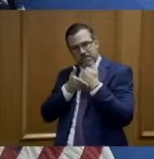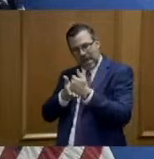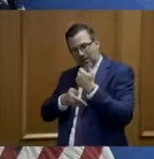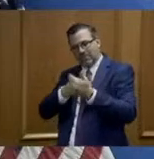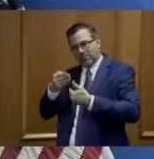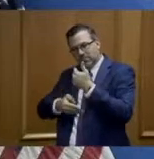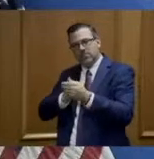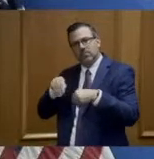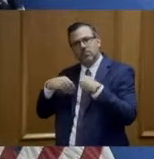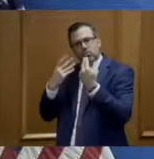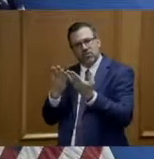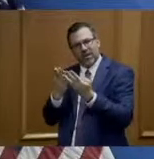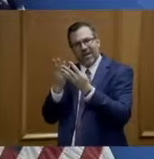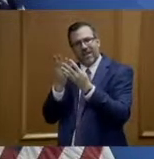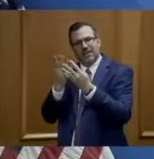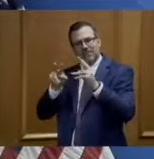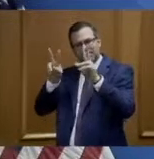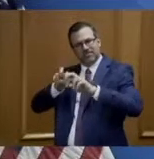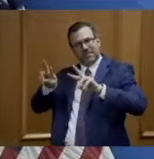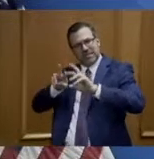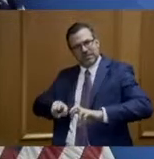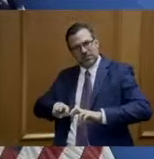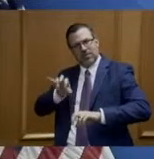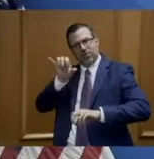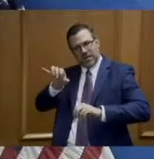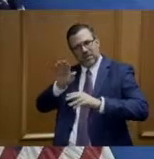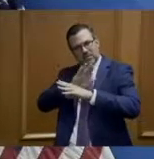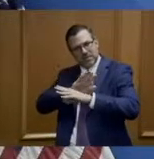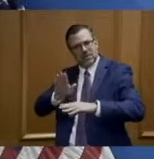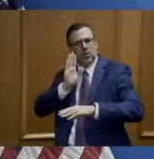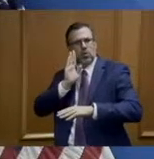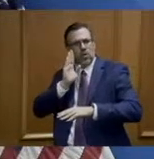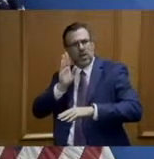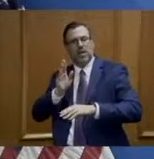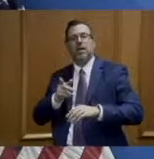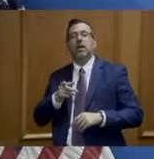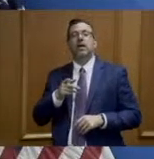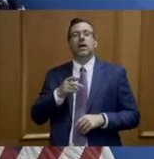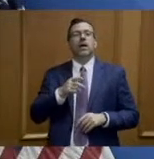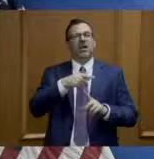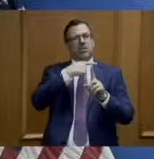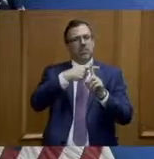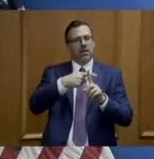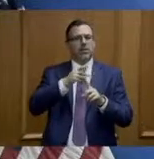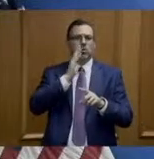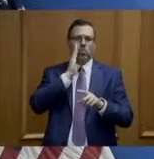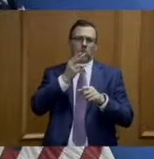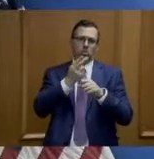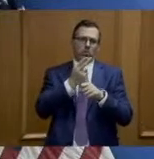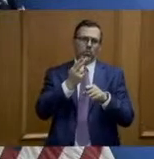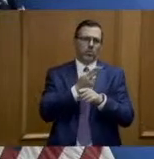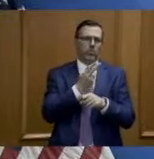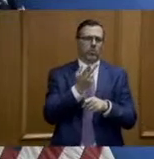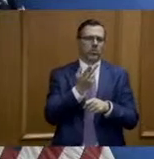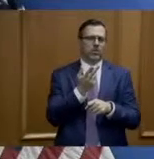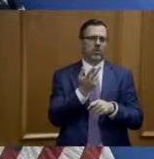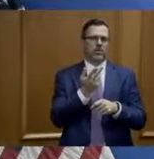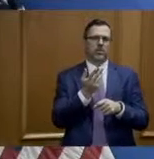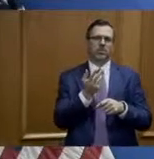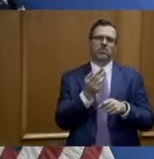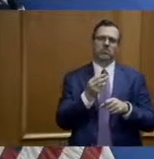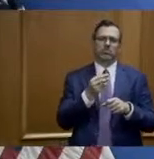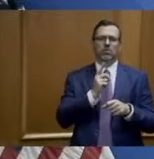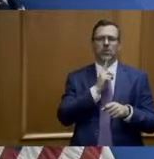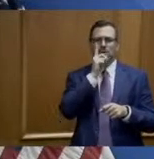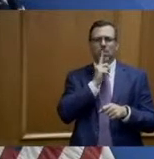facility. And then it's why we have created a measurement by which we will use to do mass testing